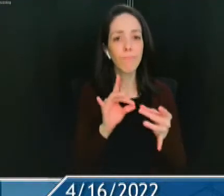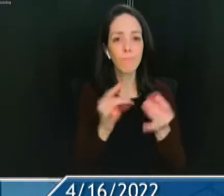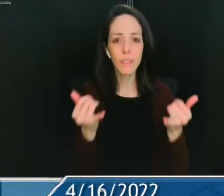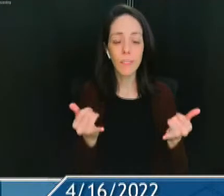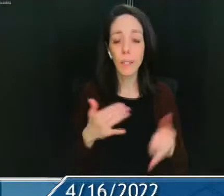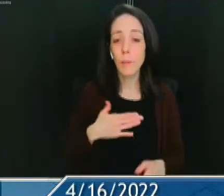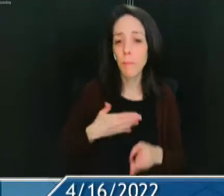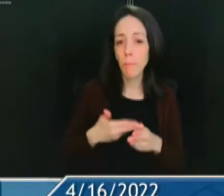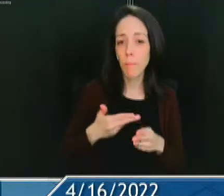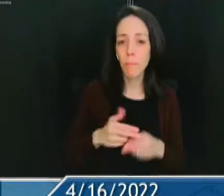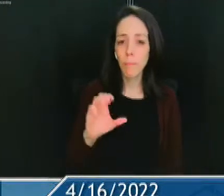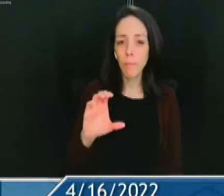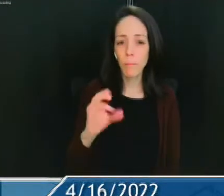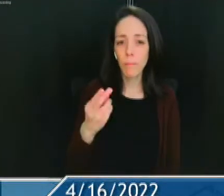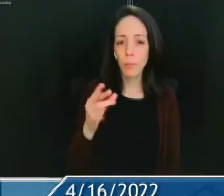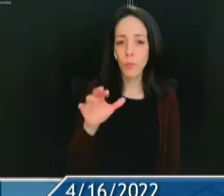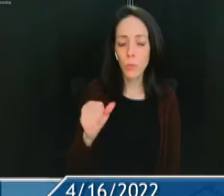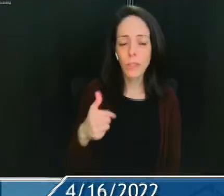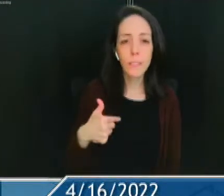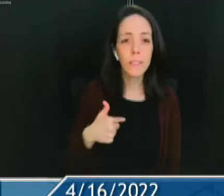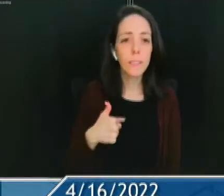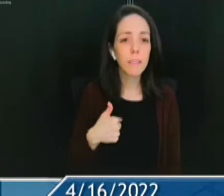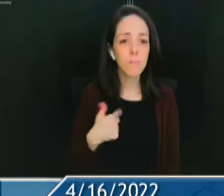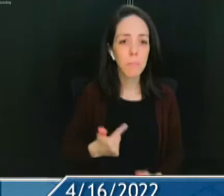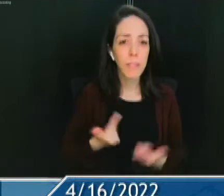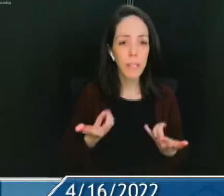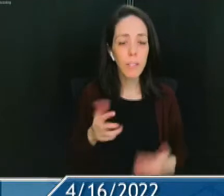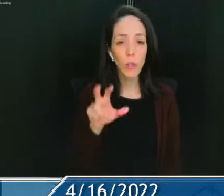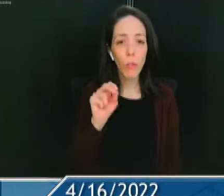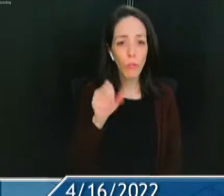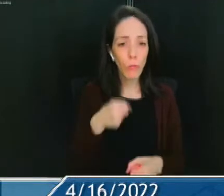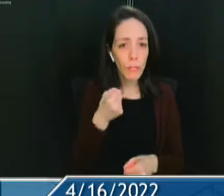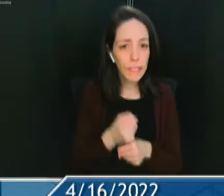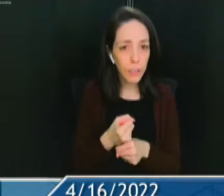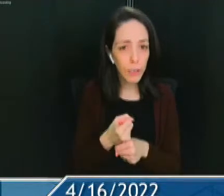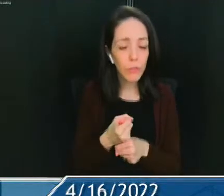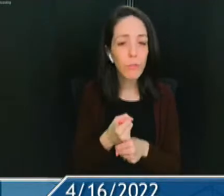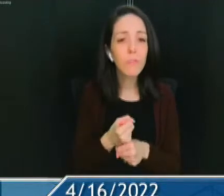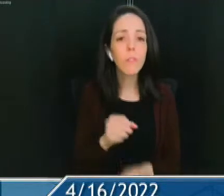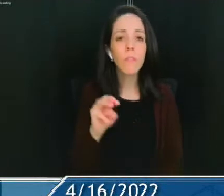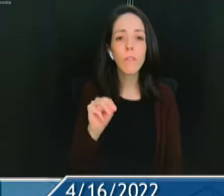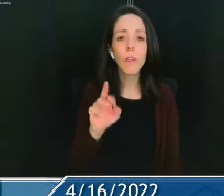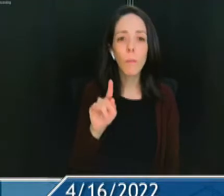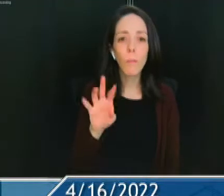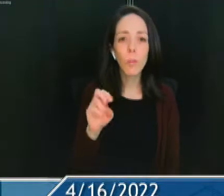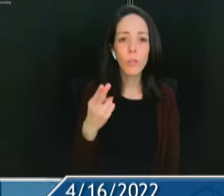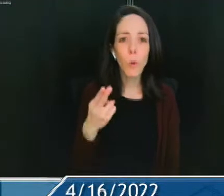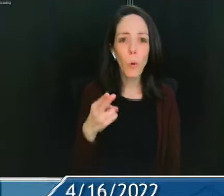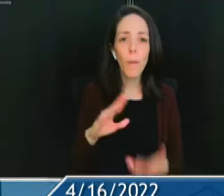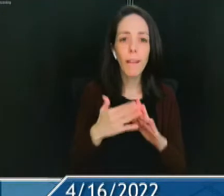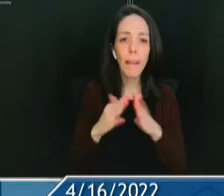Chris Dirth, and I'm a 30-year resident of the Multnomah neighborhood. We take great deal of